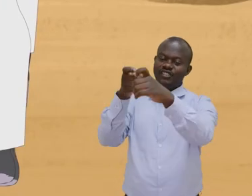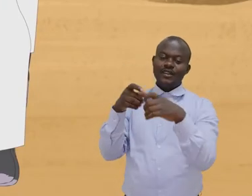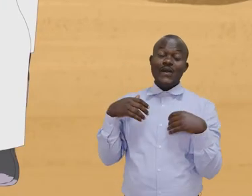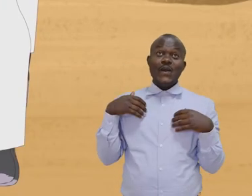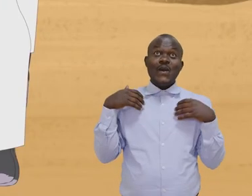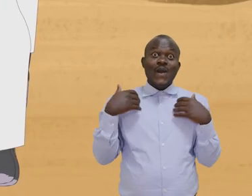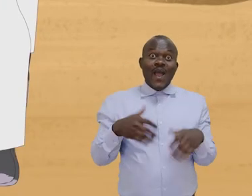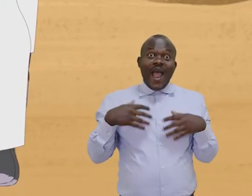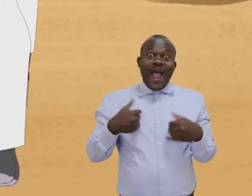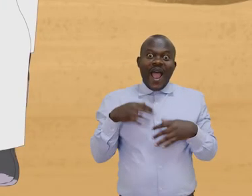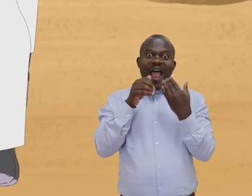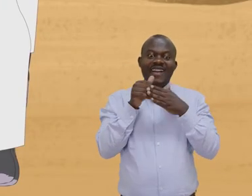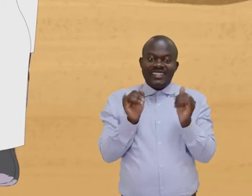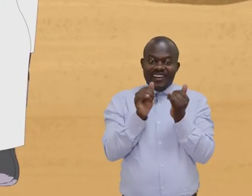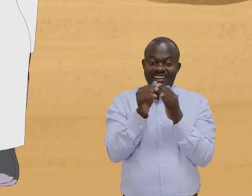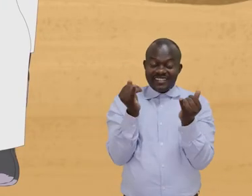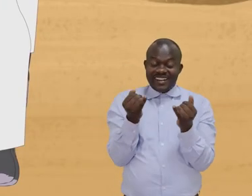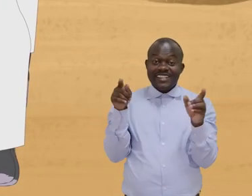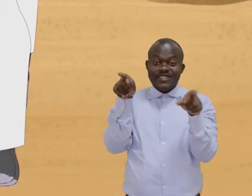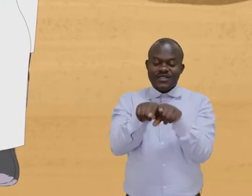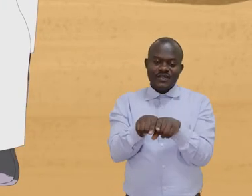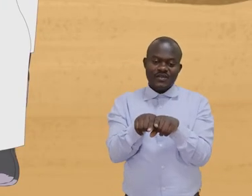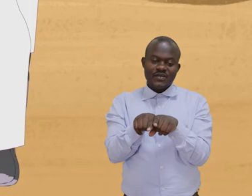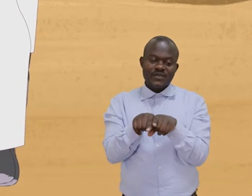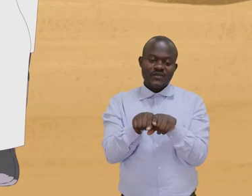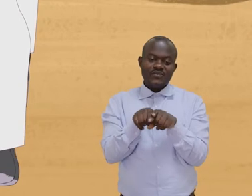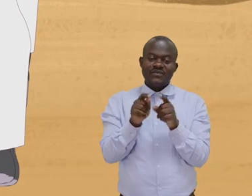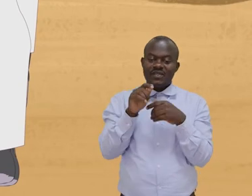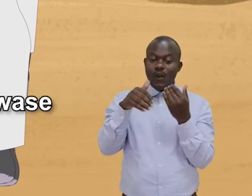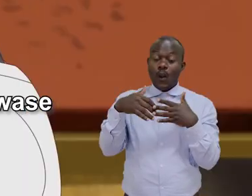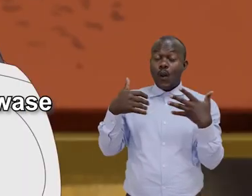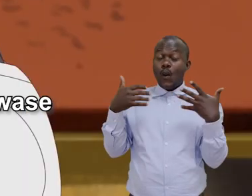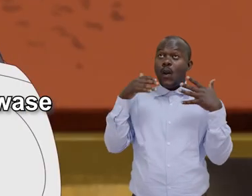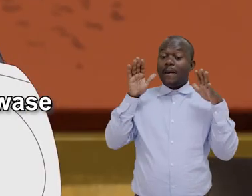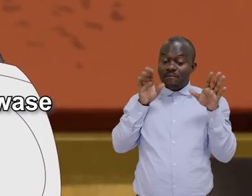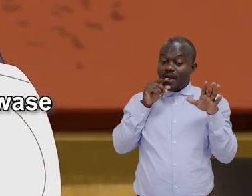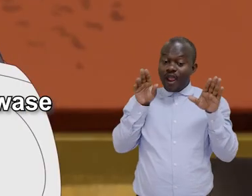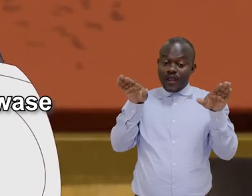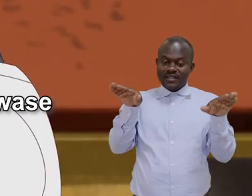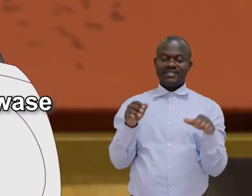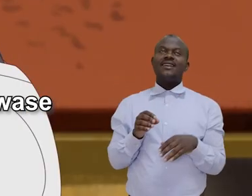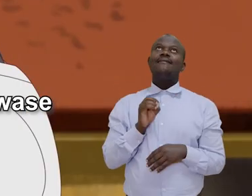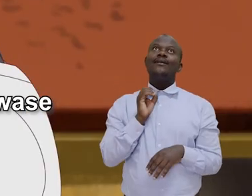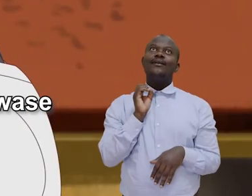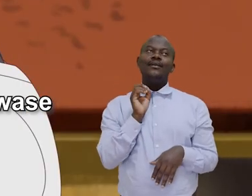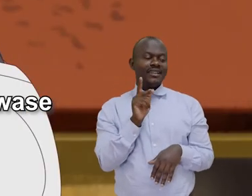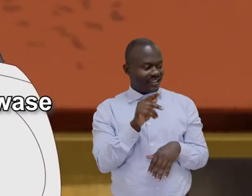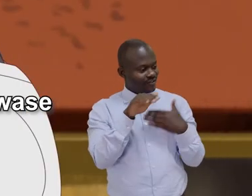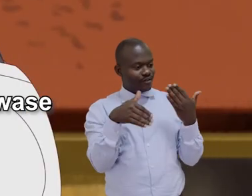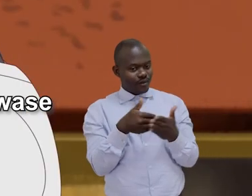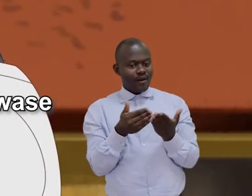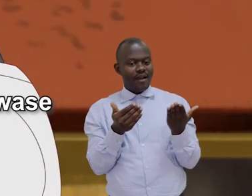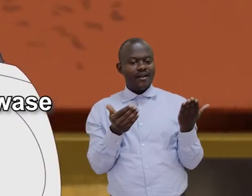to try drawing too! A cat and a bird! They're all good! Okay, everyone. Good